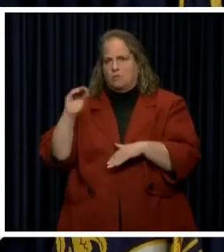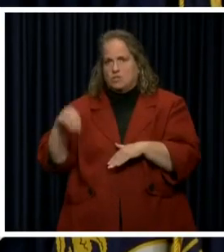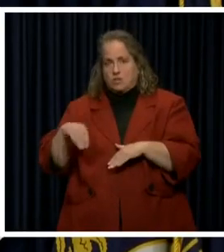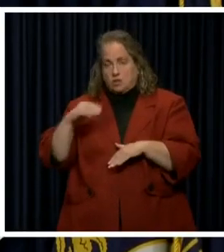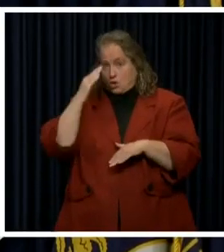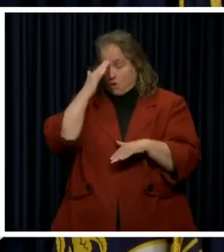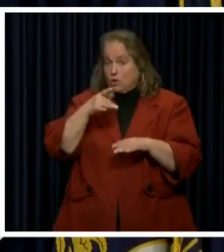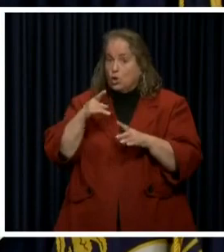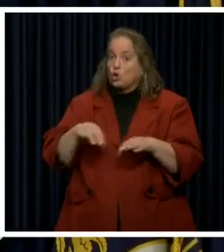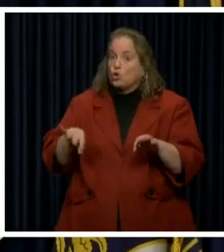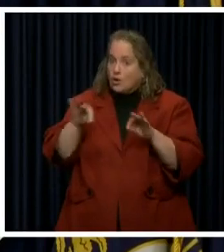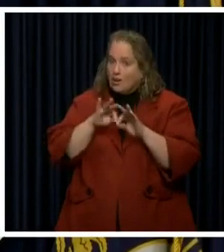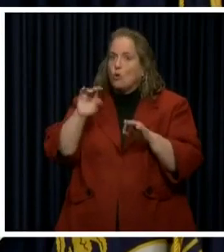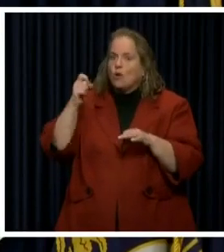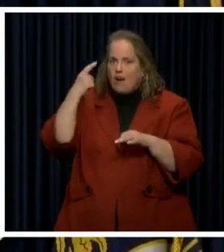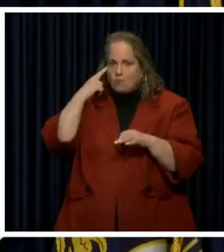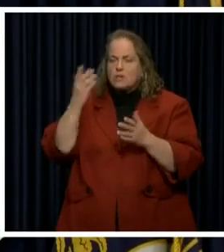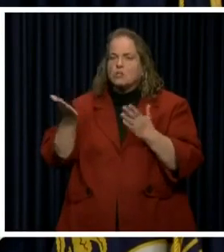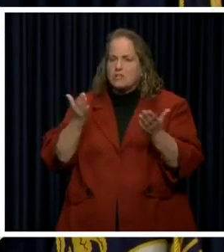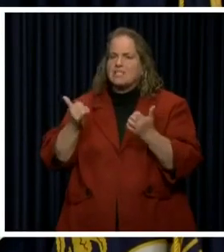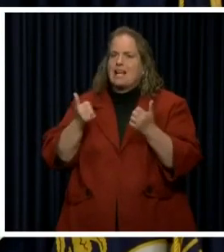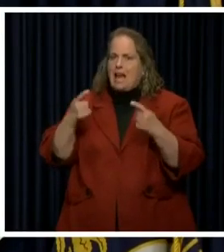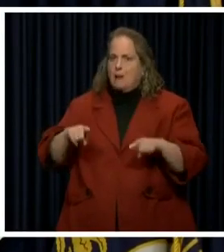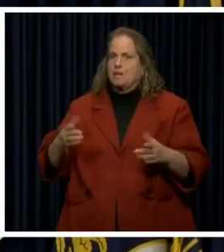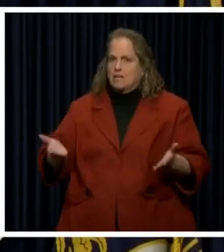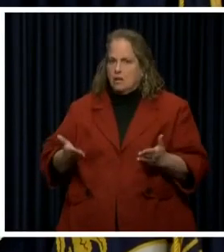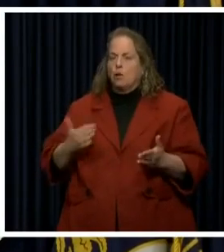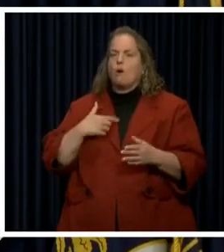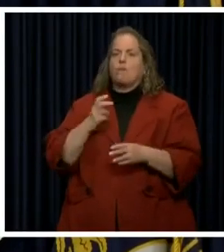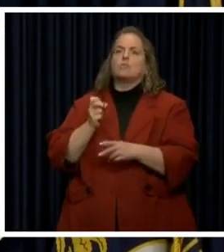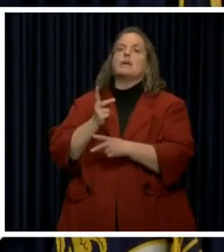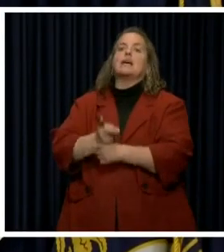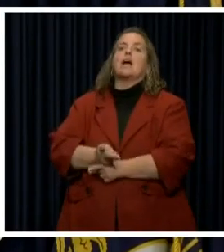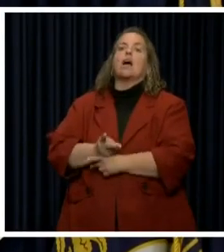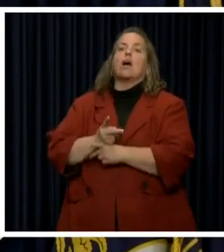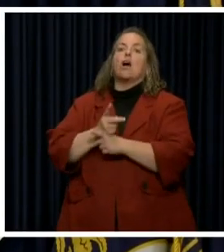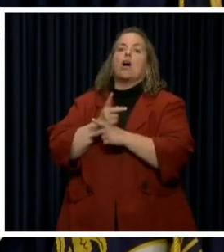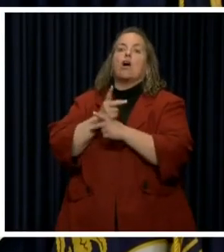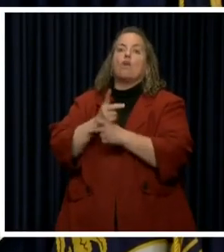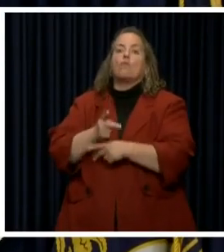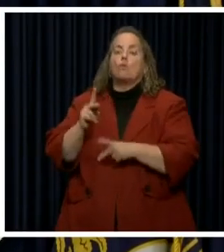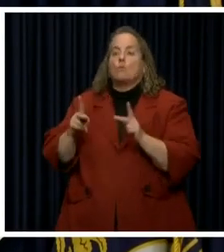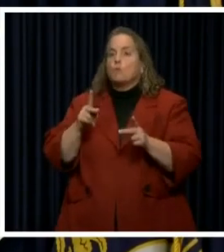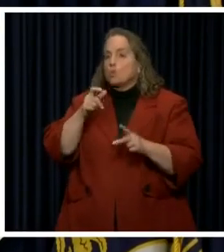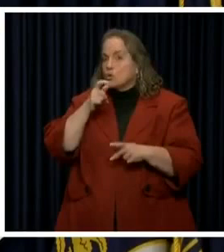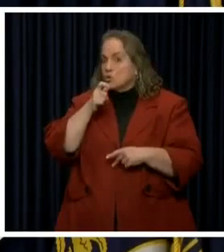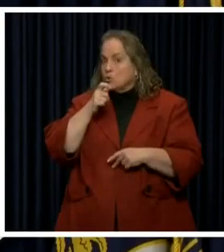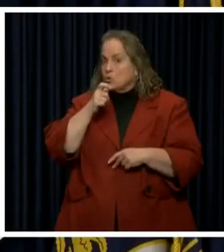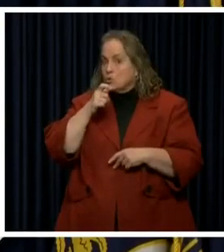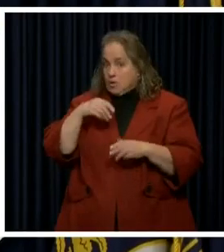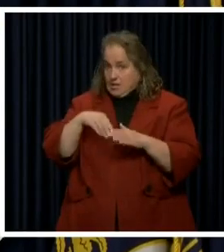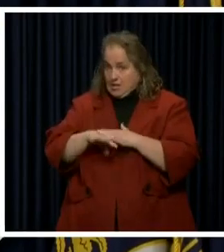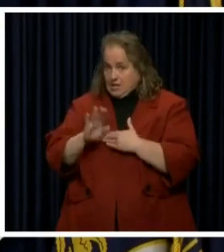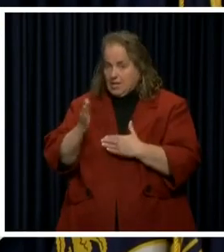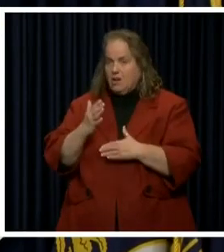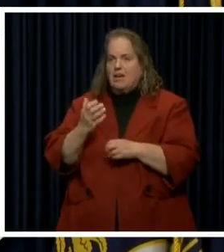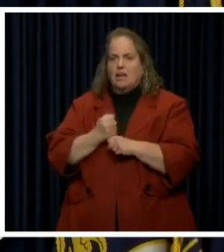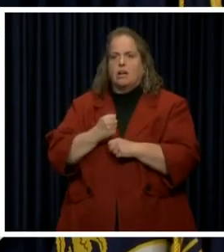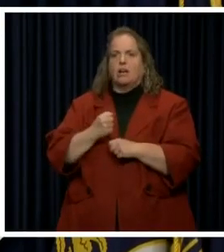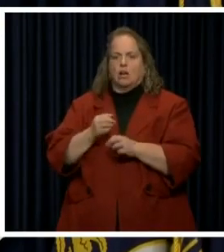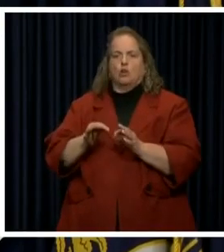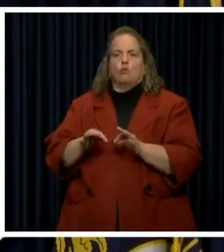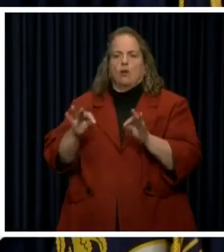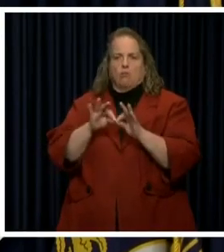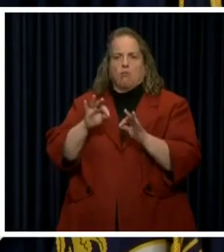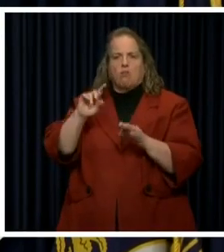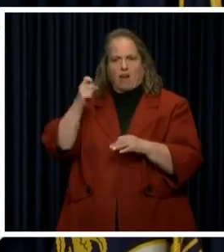government services that happen here, we're going to be very careful that those who come in are just getting the critical government